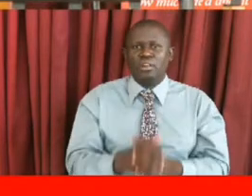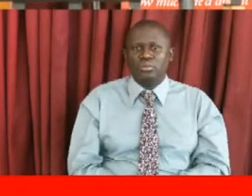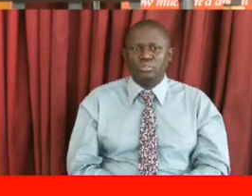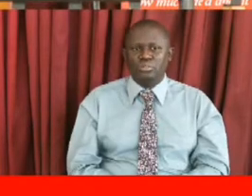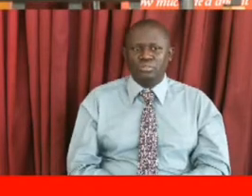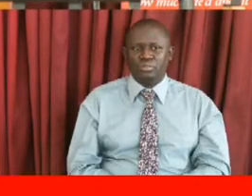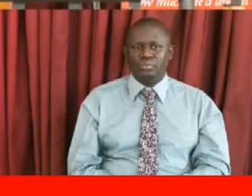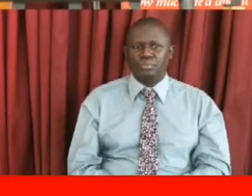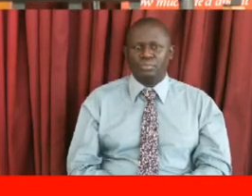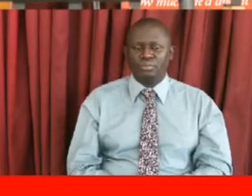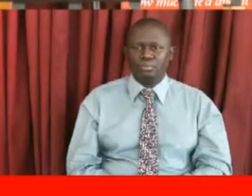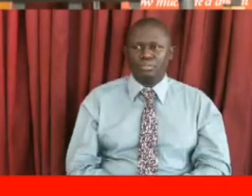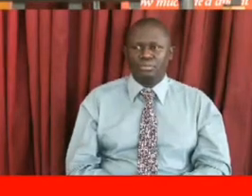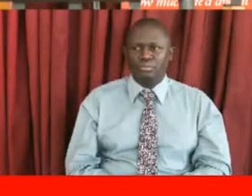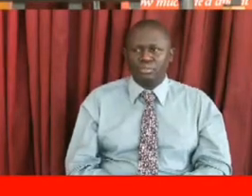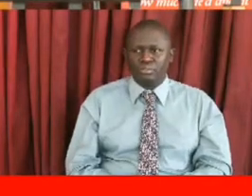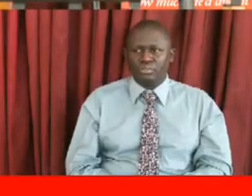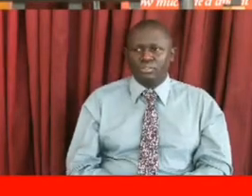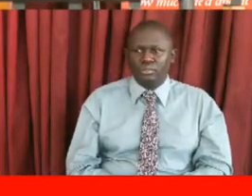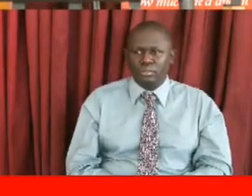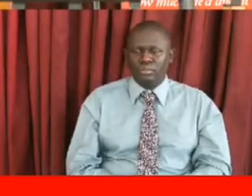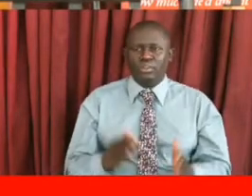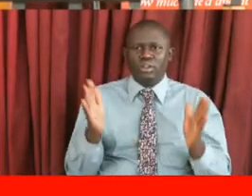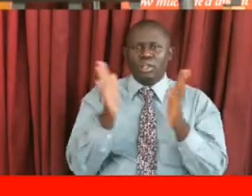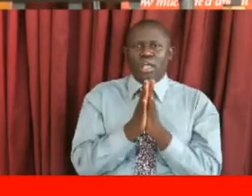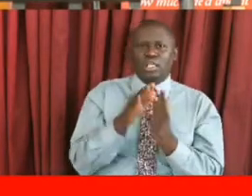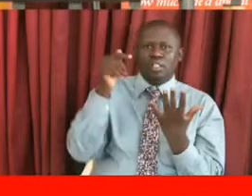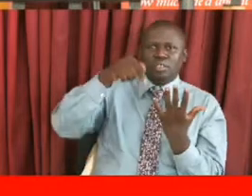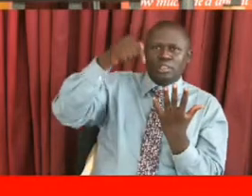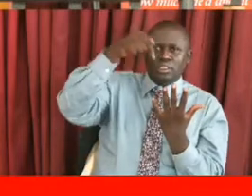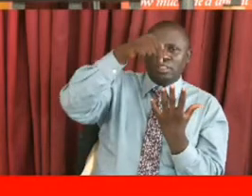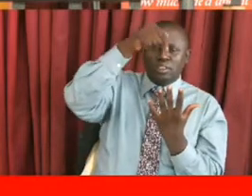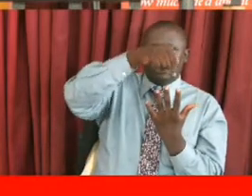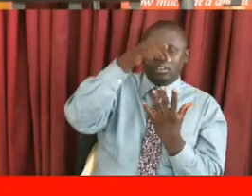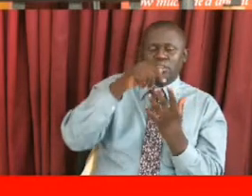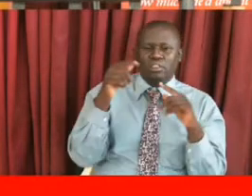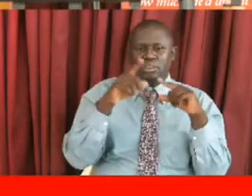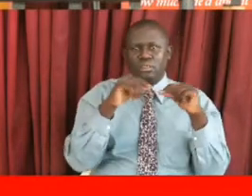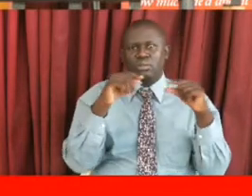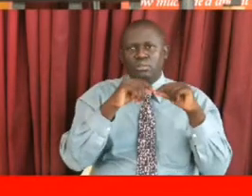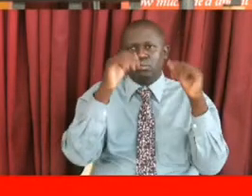messenger and every messenger must have a message